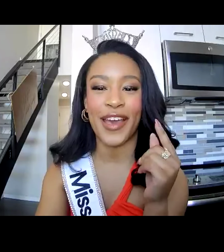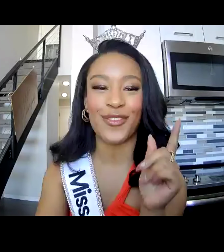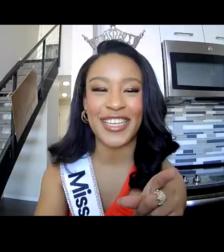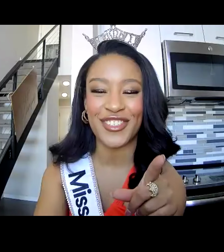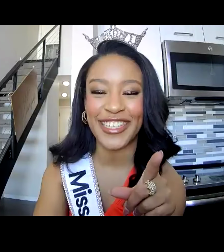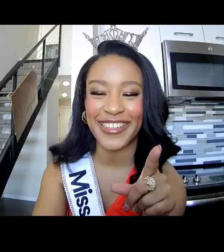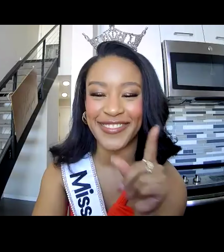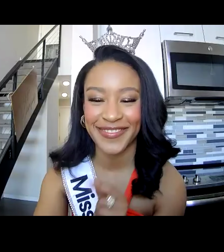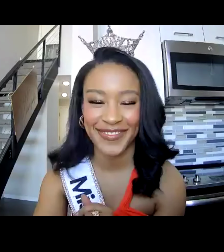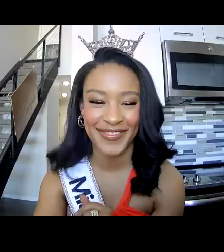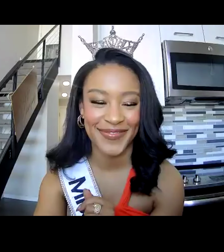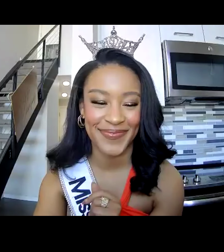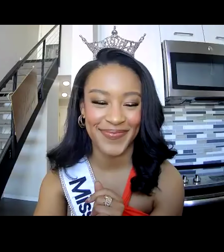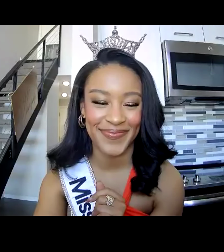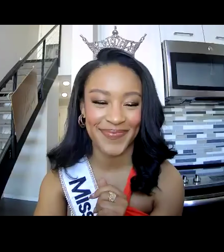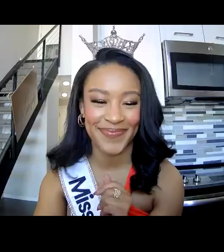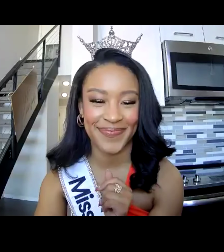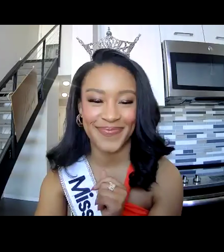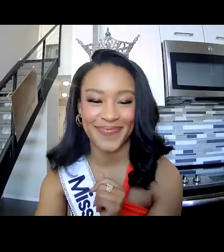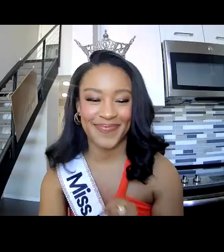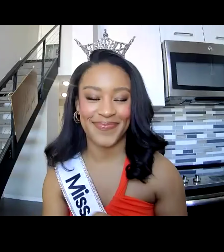We'll just go back and rotate and lean.